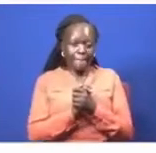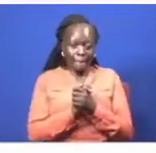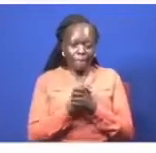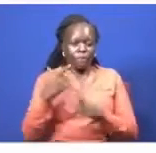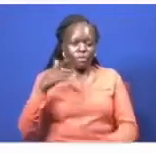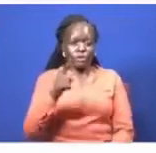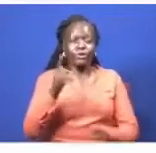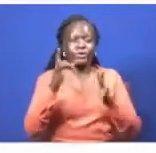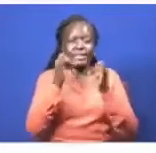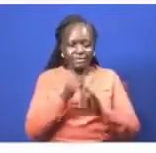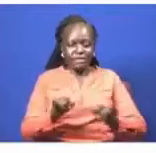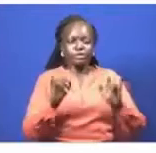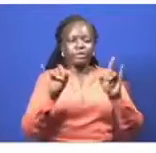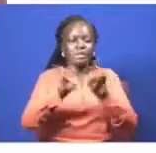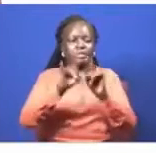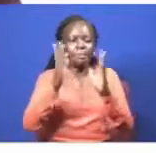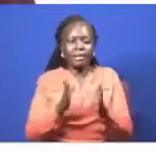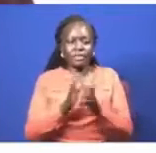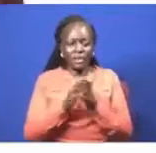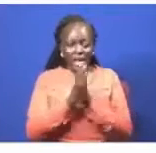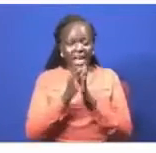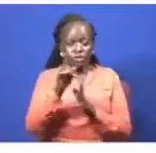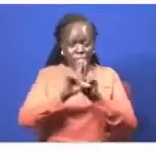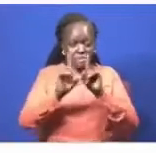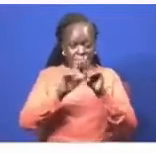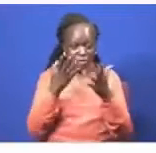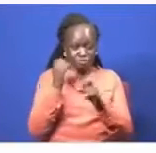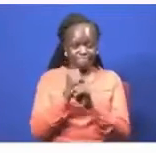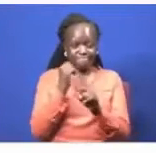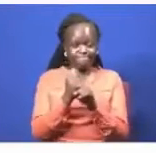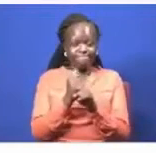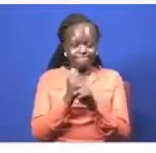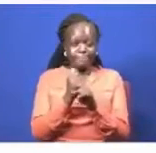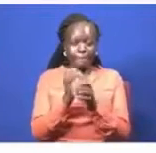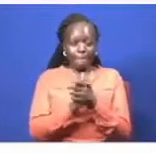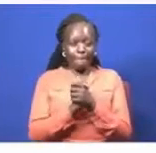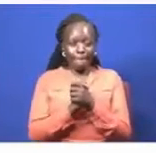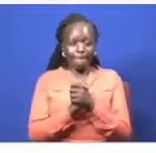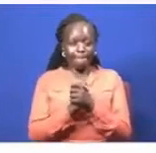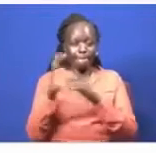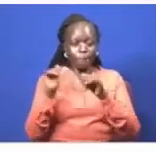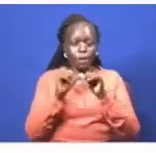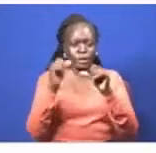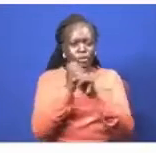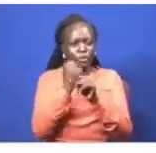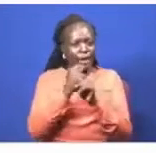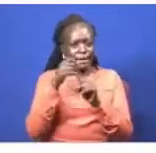you as an individual and you as you go about doing your work.